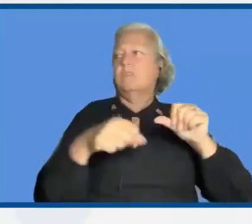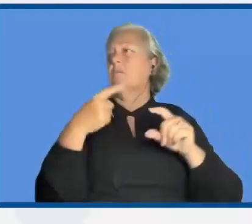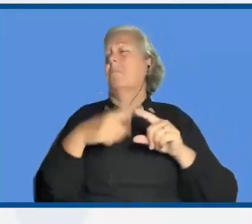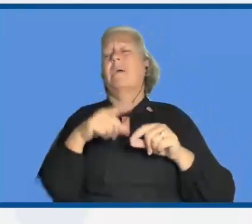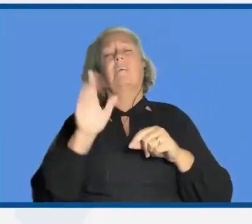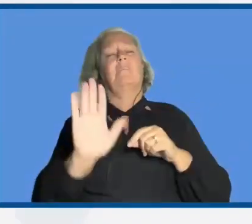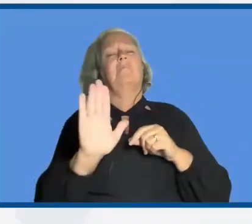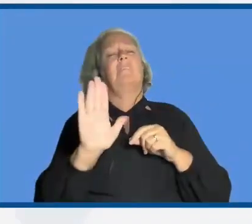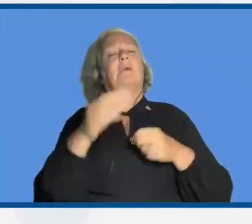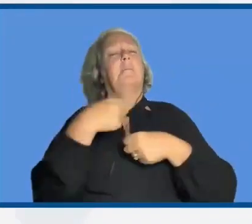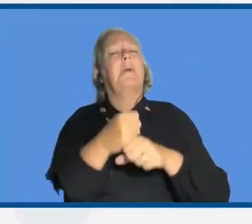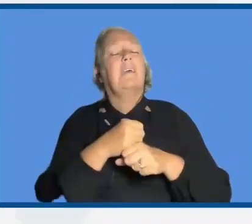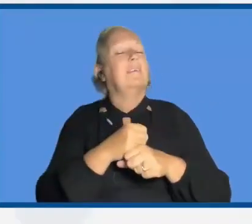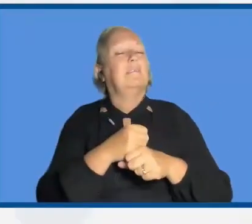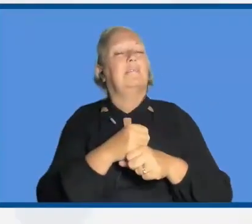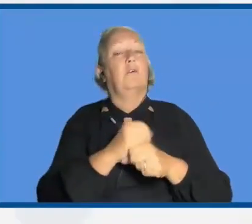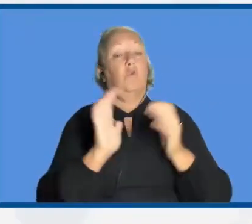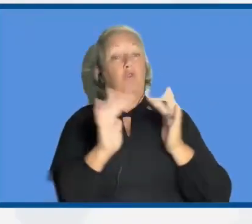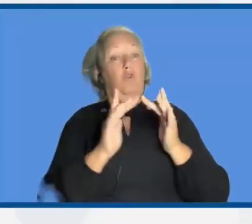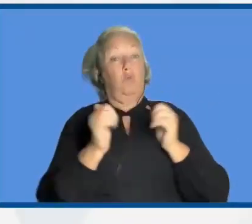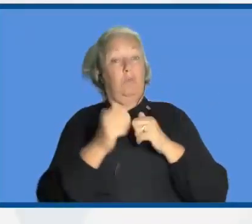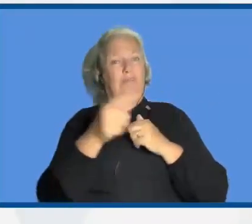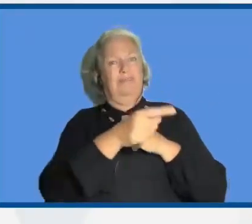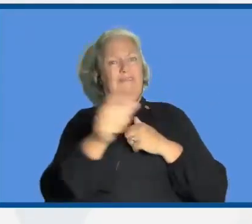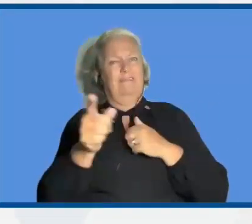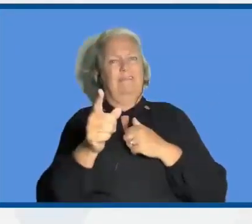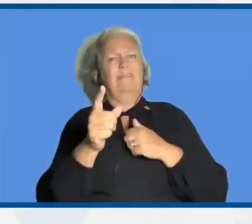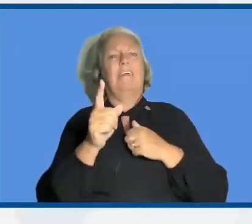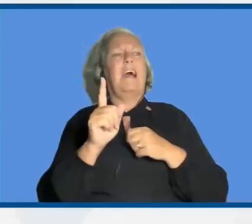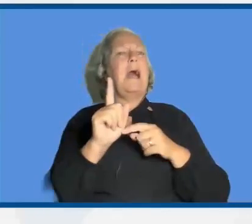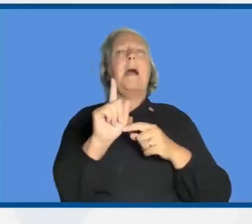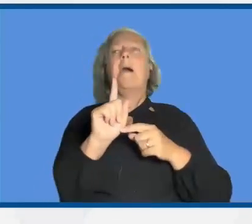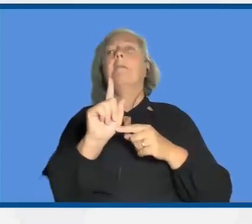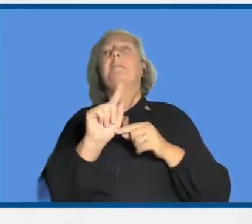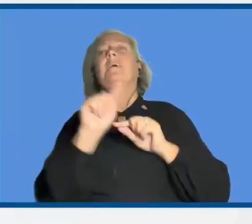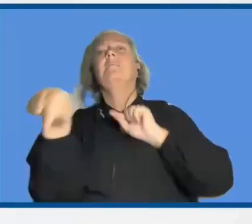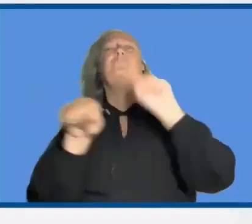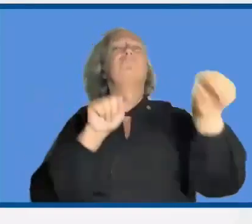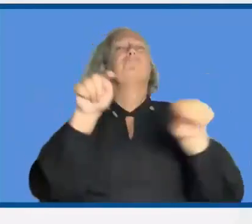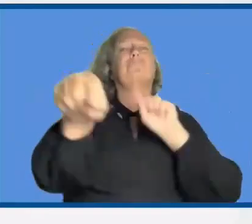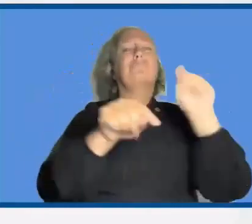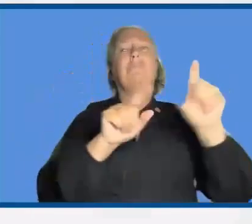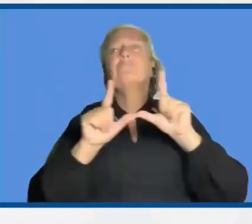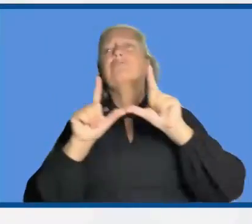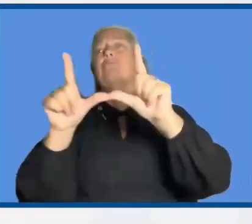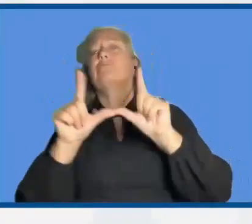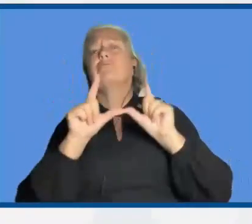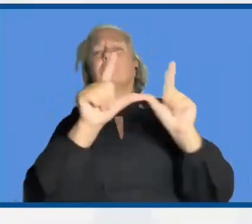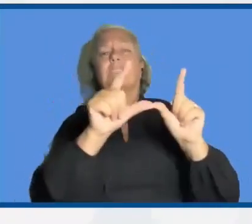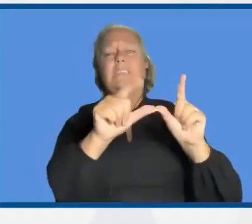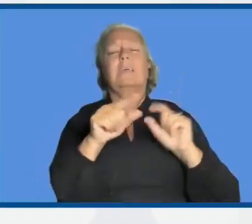The contact with those who are on the front line, those who are really in charge of the